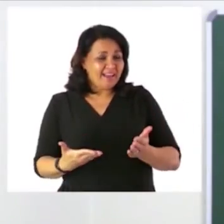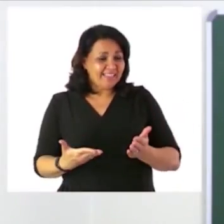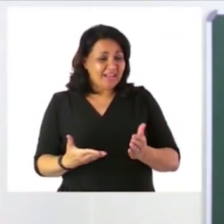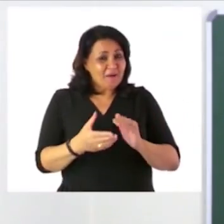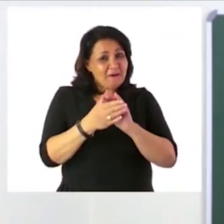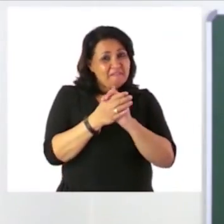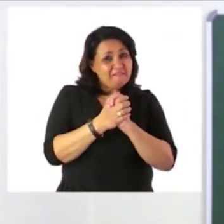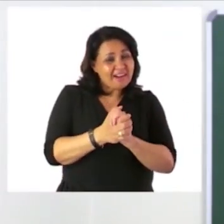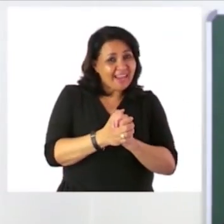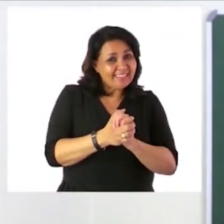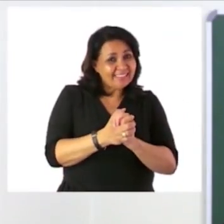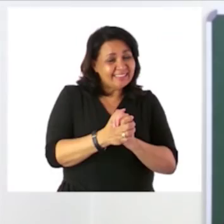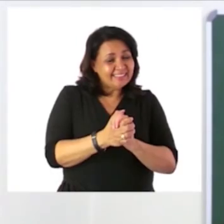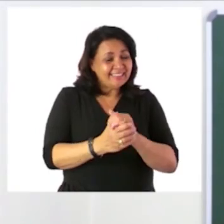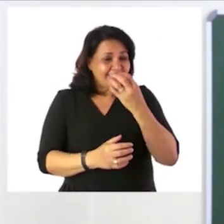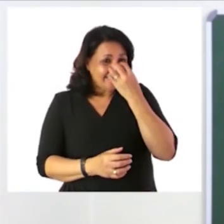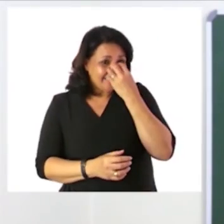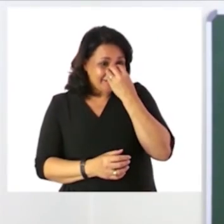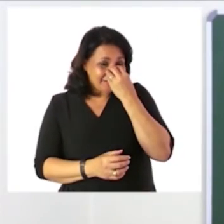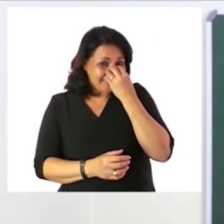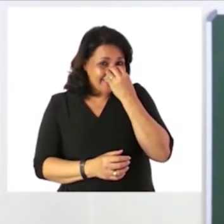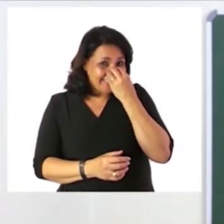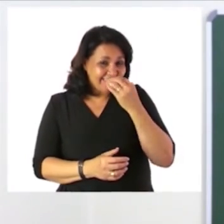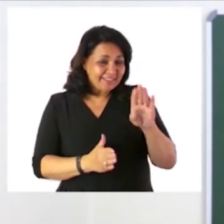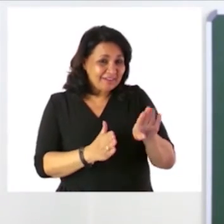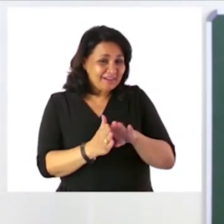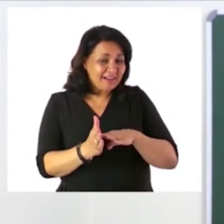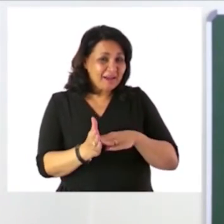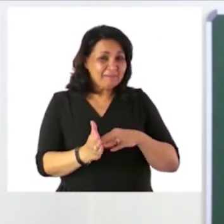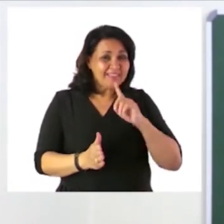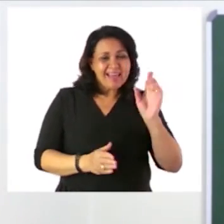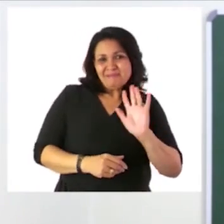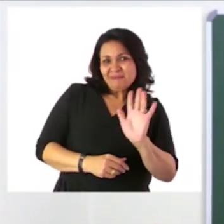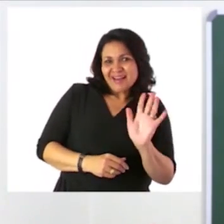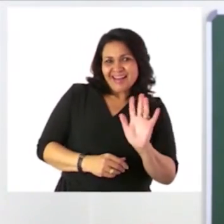let's invite our friend zozy to come say goodbye